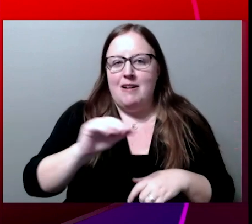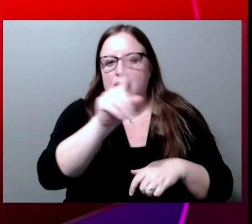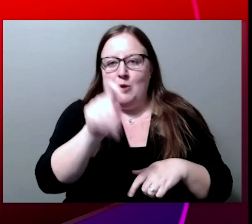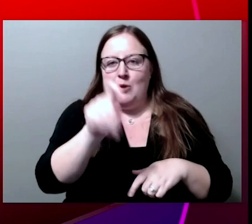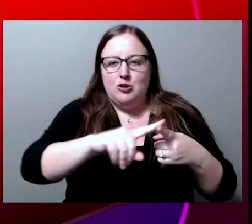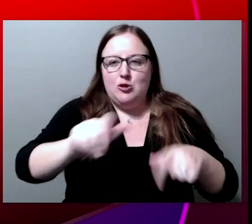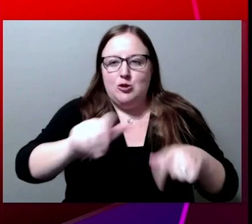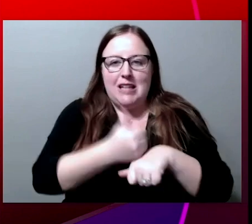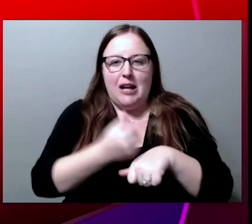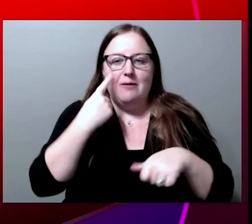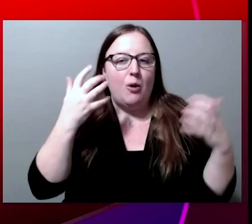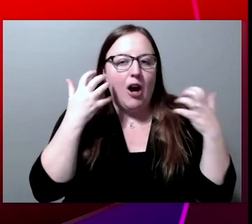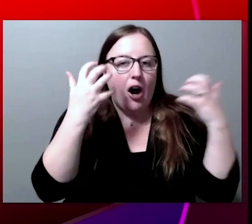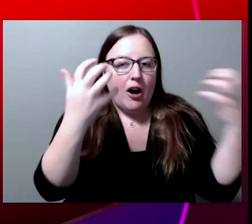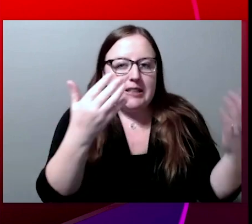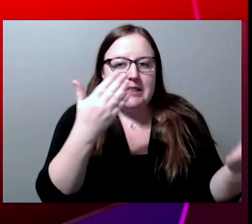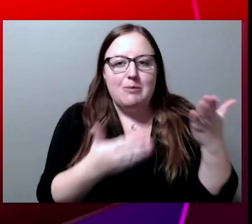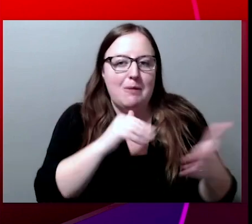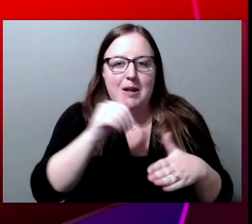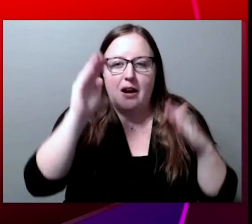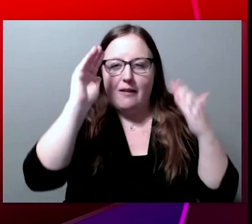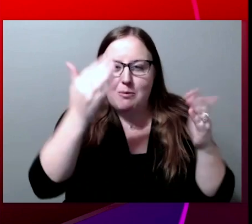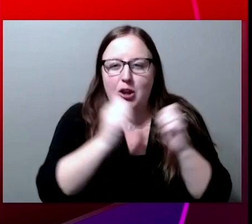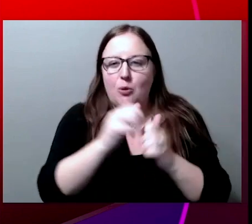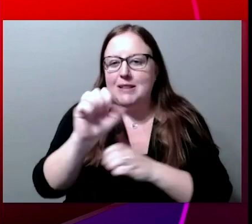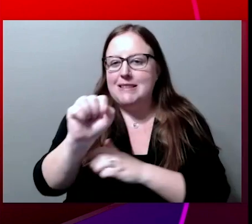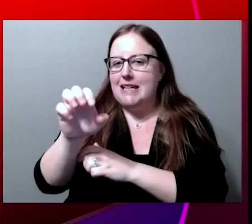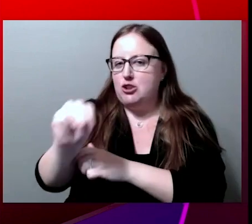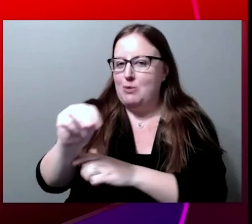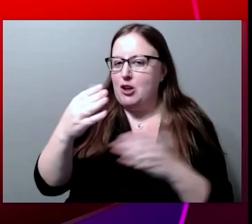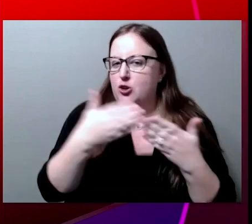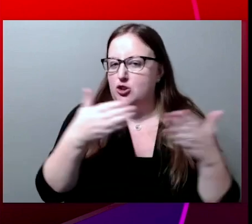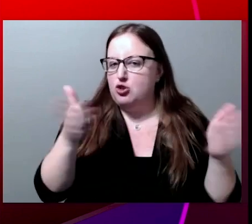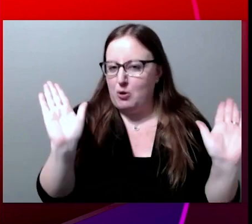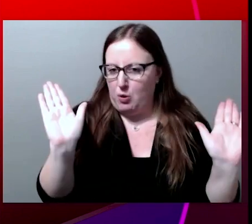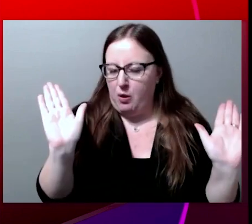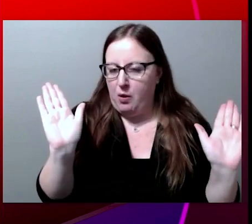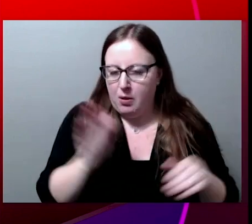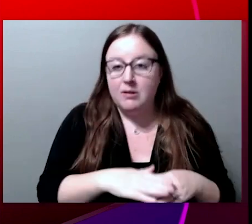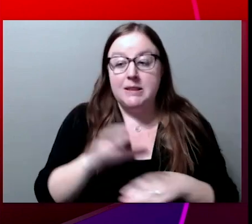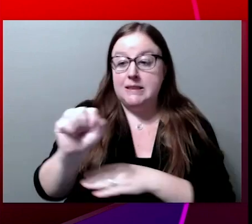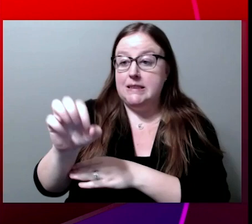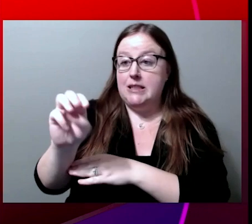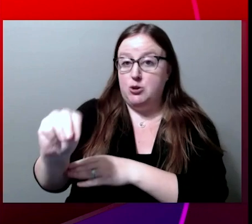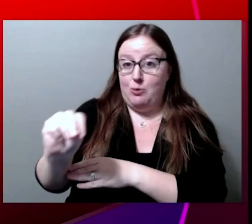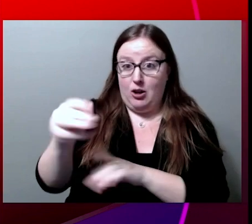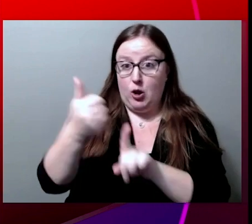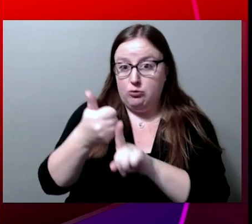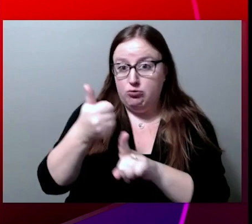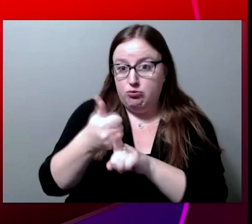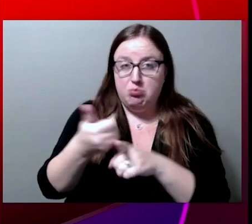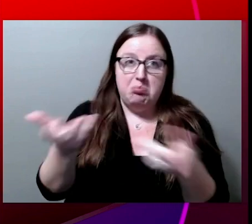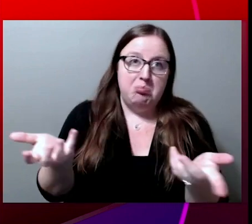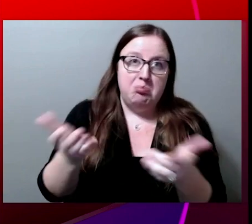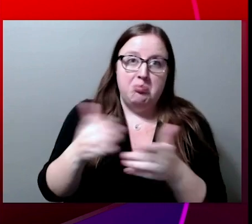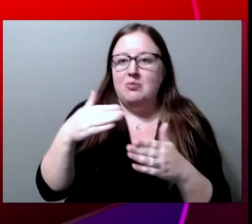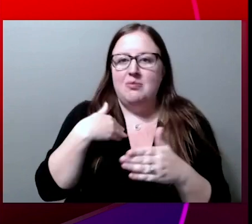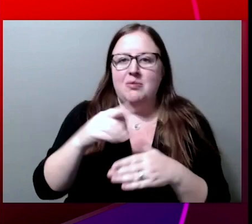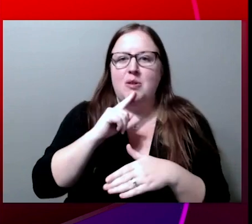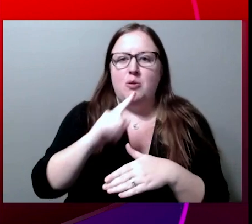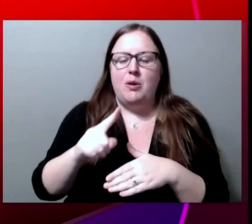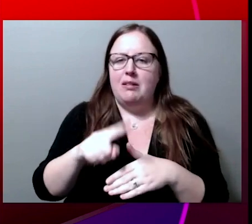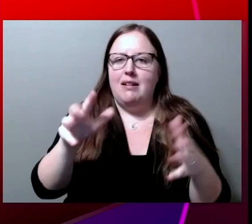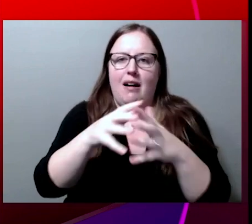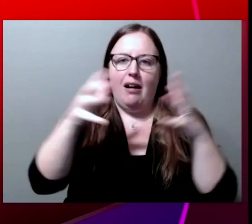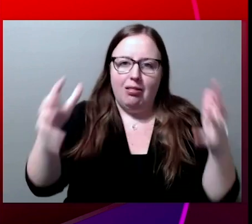our audience who may be unfamiliar with SageMaker in general. SageMaker has blossomed into a